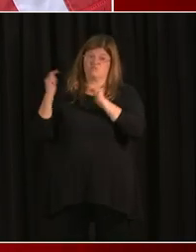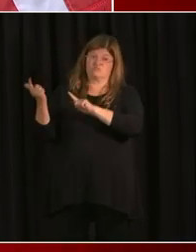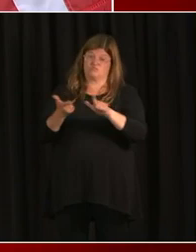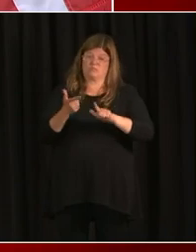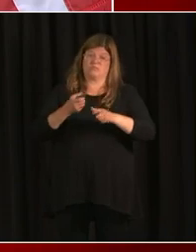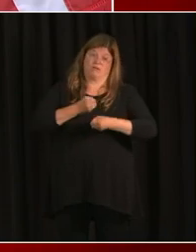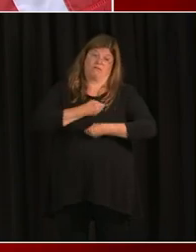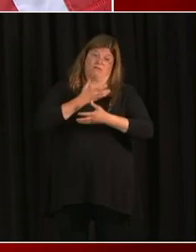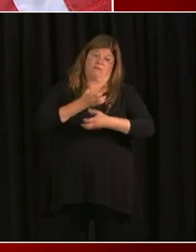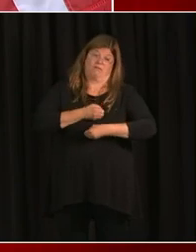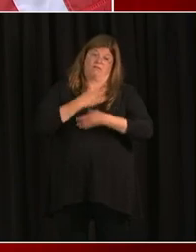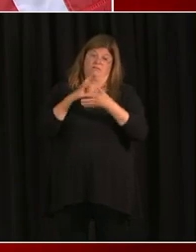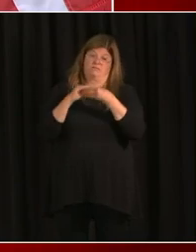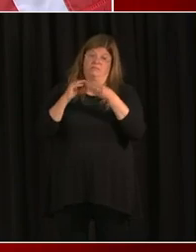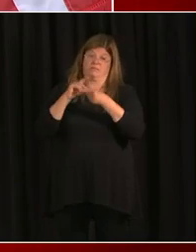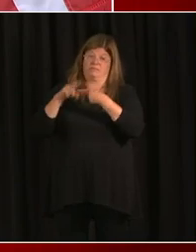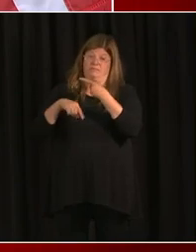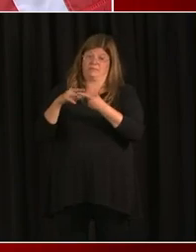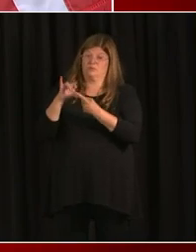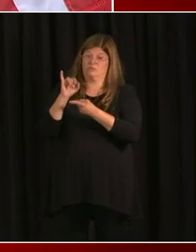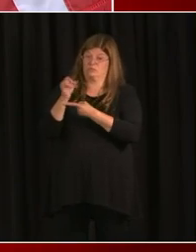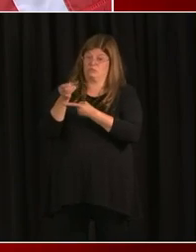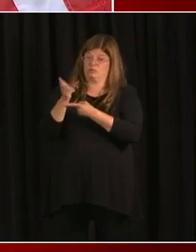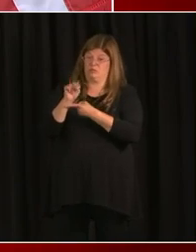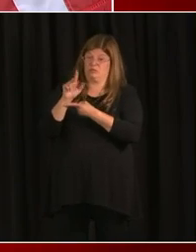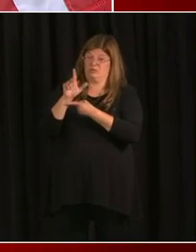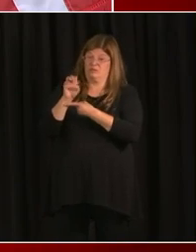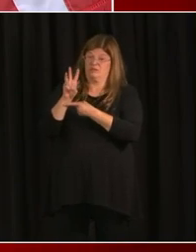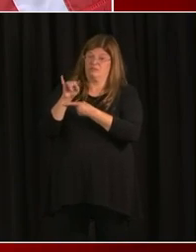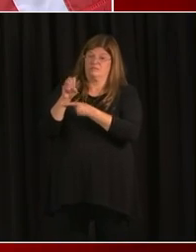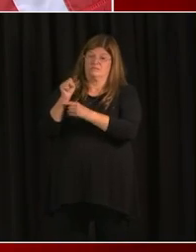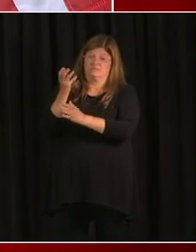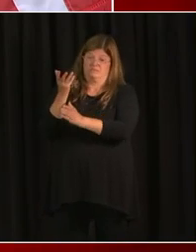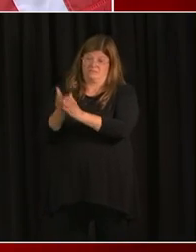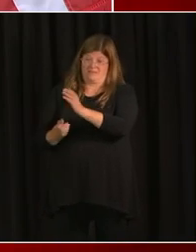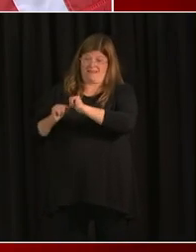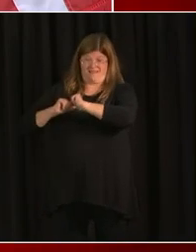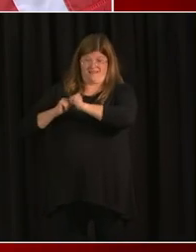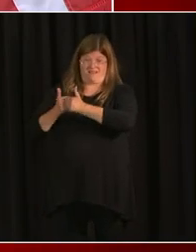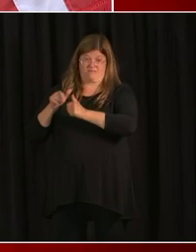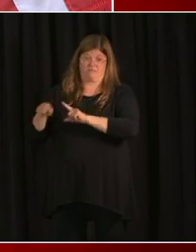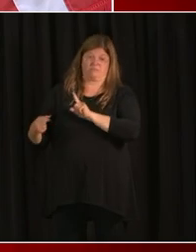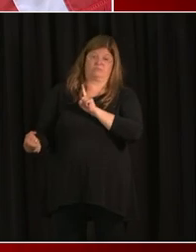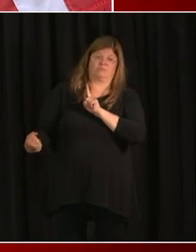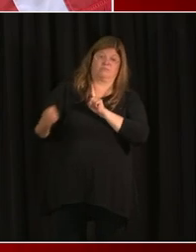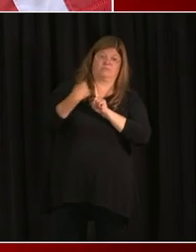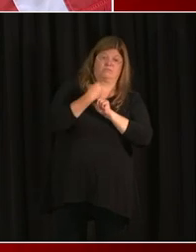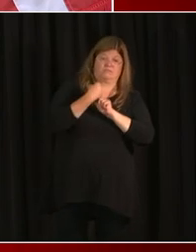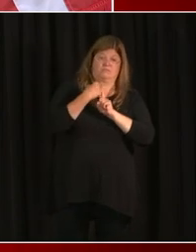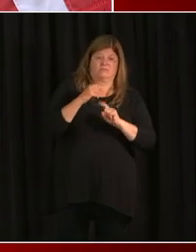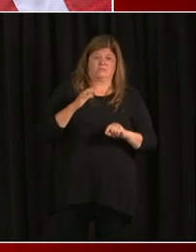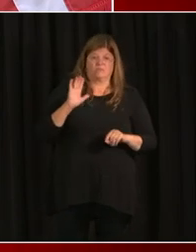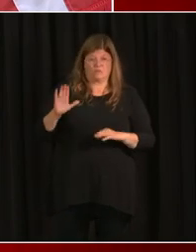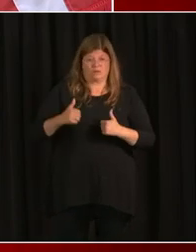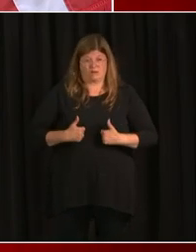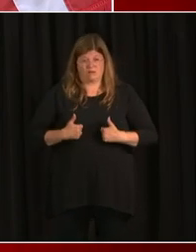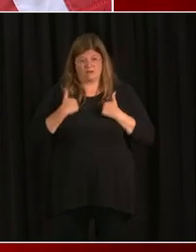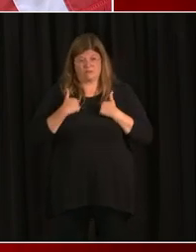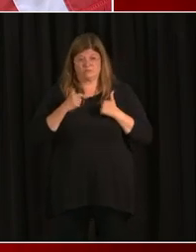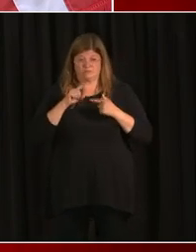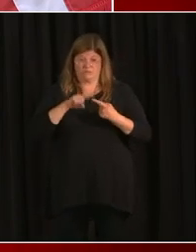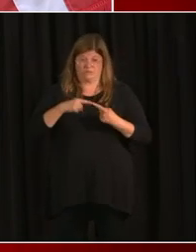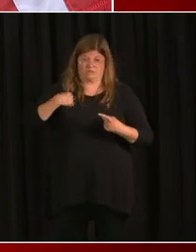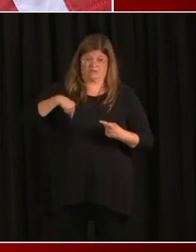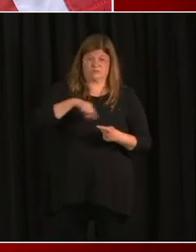messages about John Lewis how impactful his life was, being